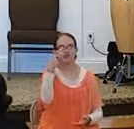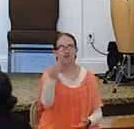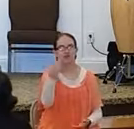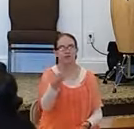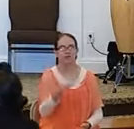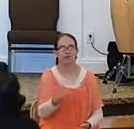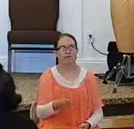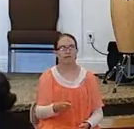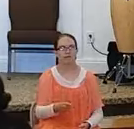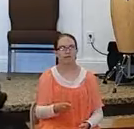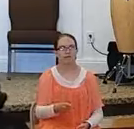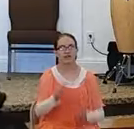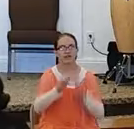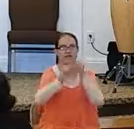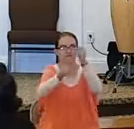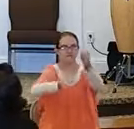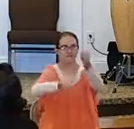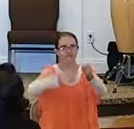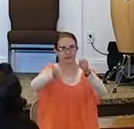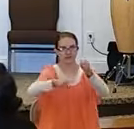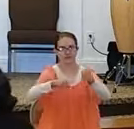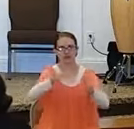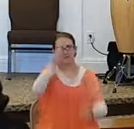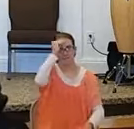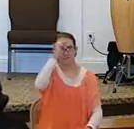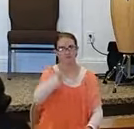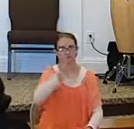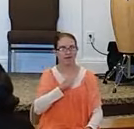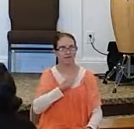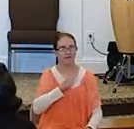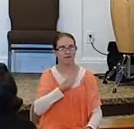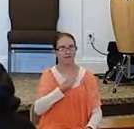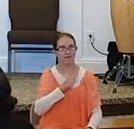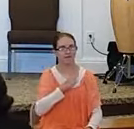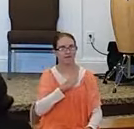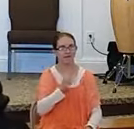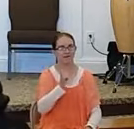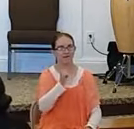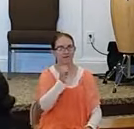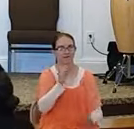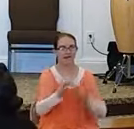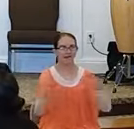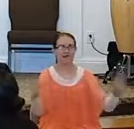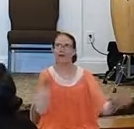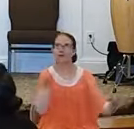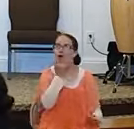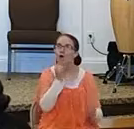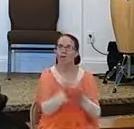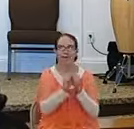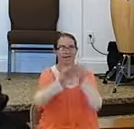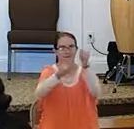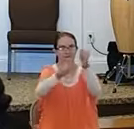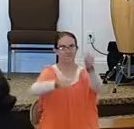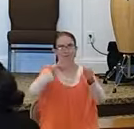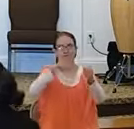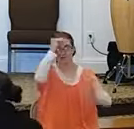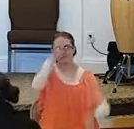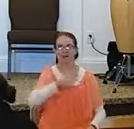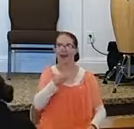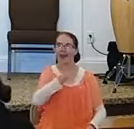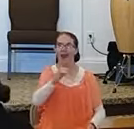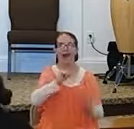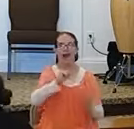were just common fishermen. Amen. You know, there's nothing, anything wrong with being a fisherman. Amen. I like to